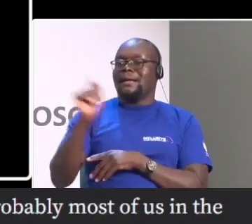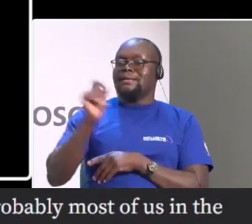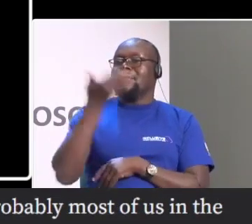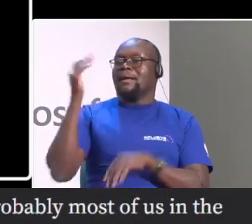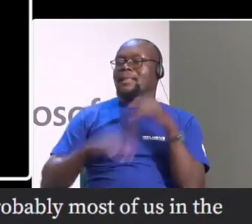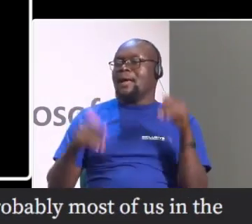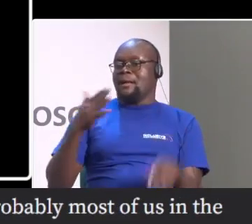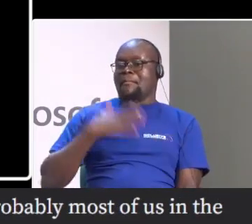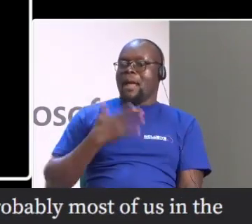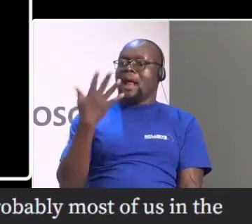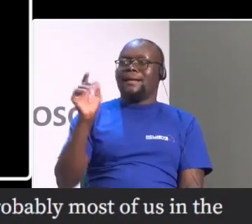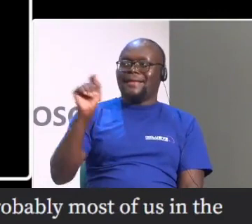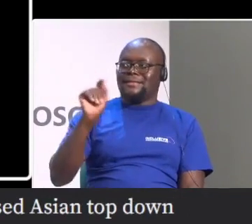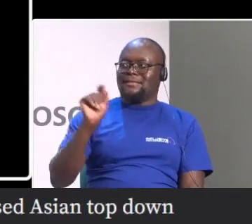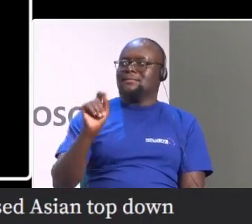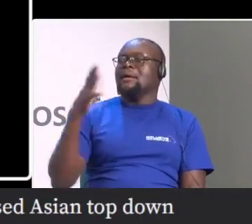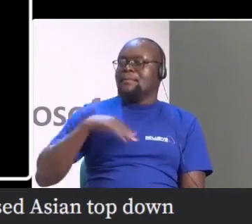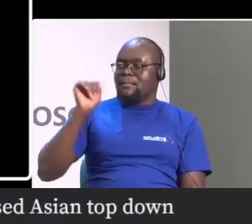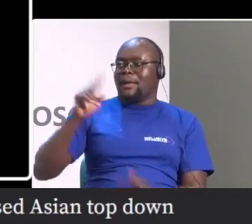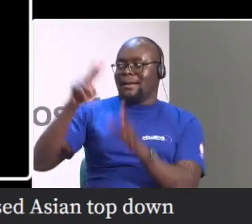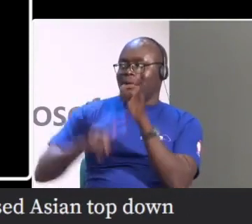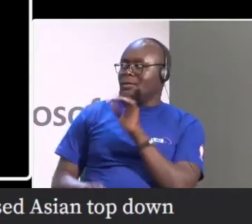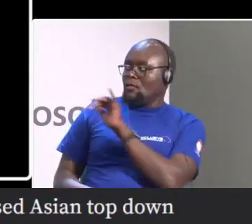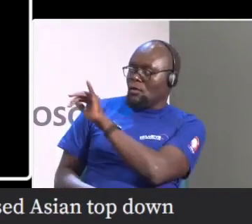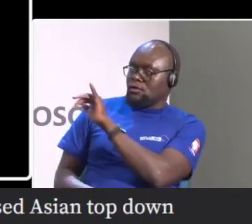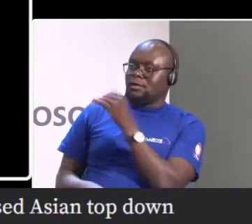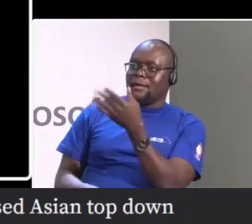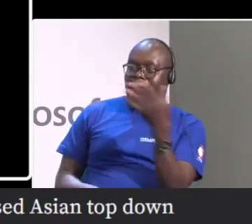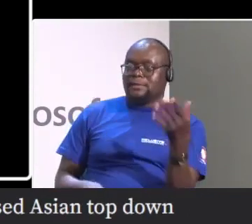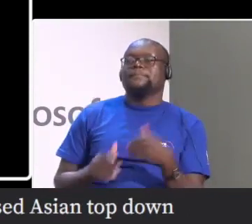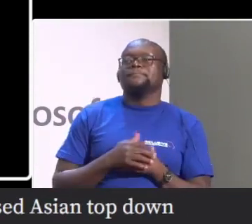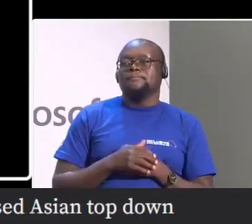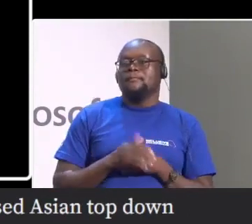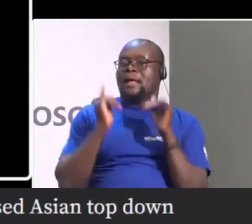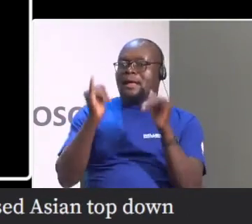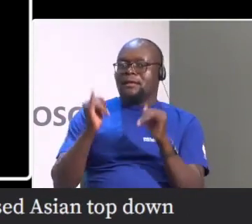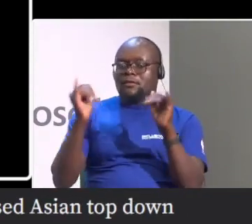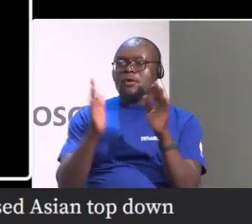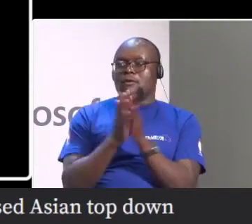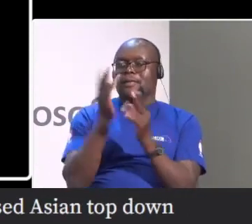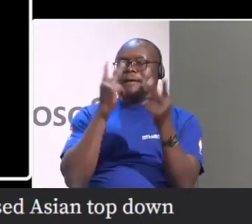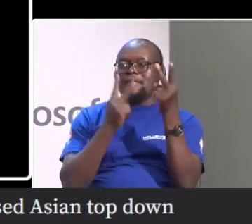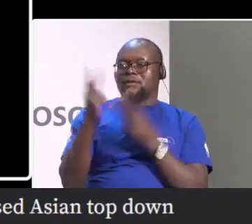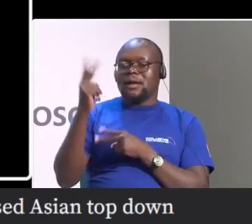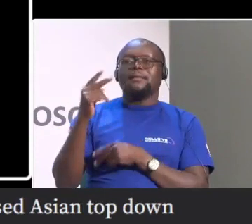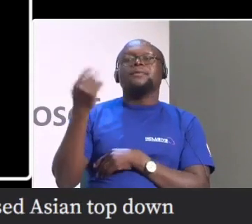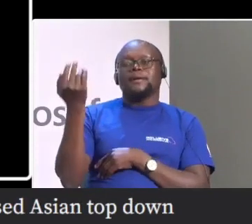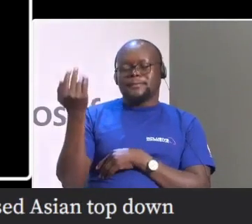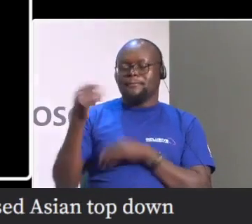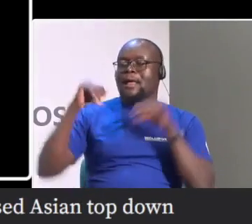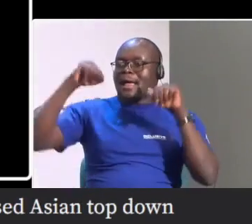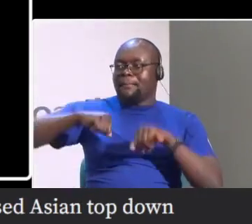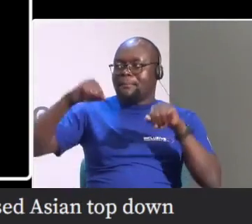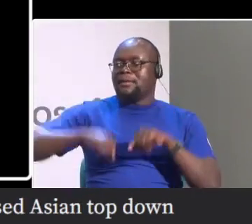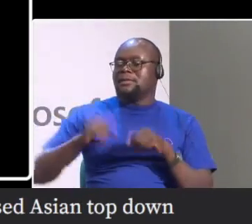me, so at least people can read it. You see individuals with visionary and imaginative capabilities